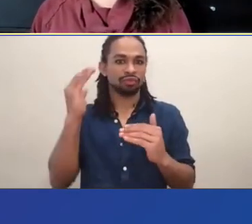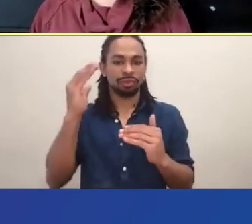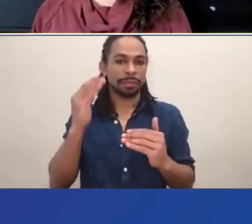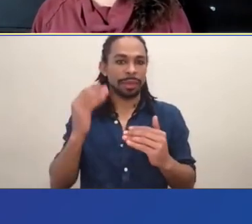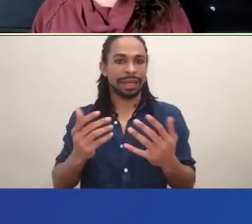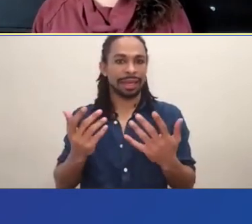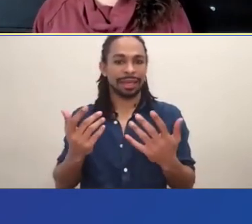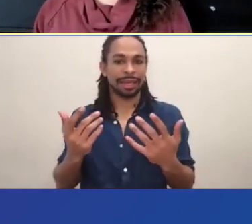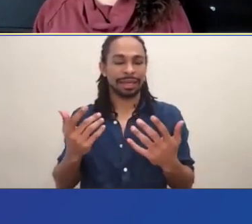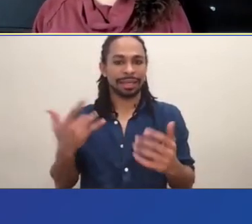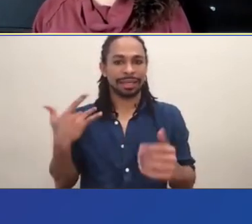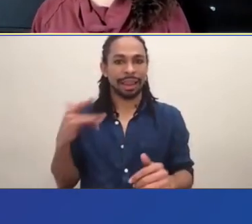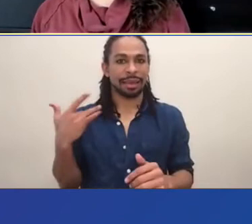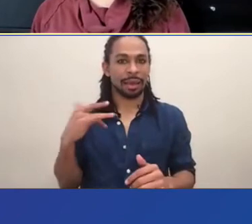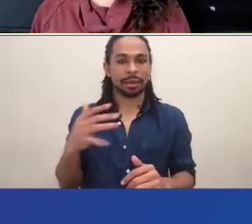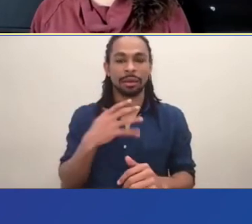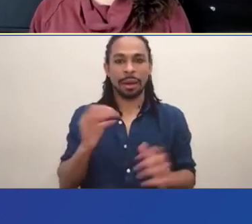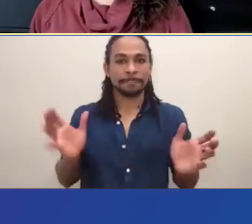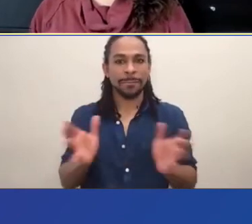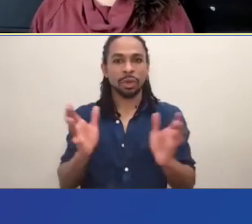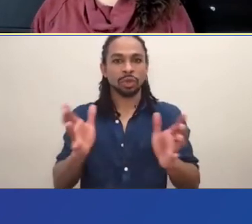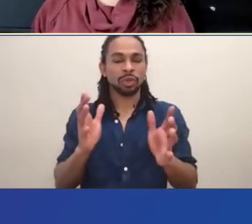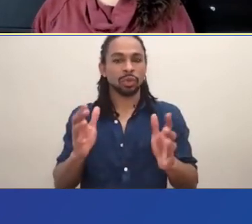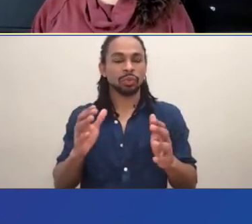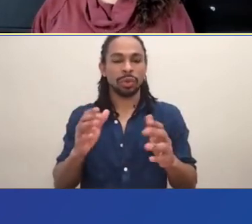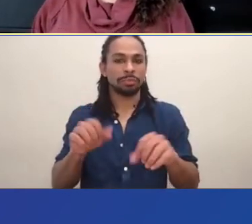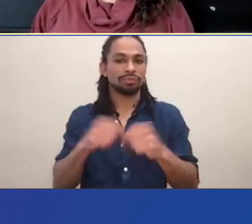to almost a breaking point of sorts.